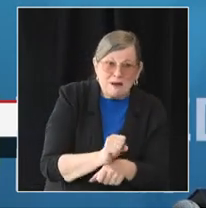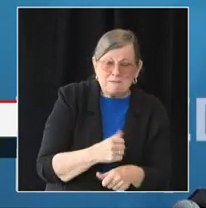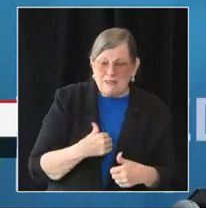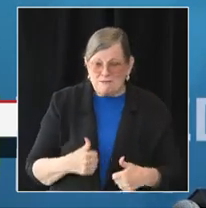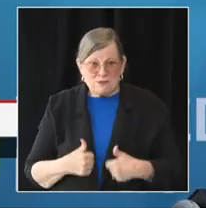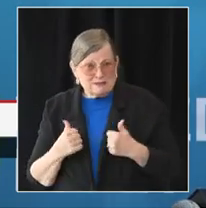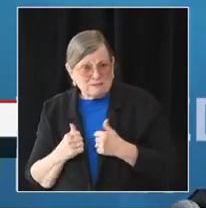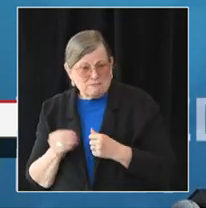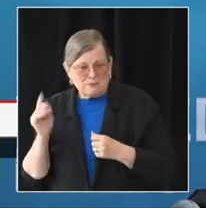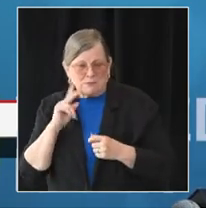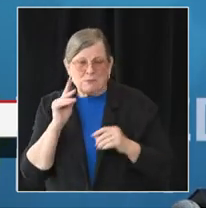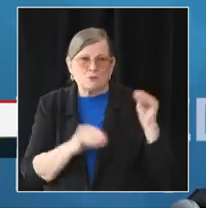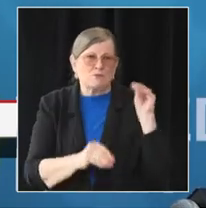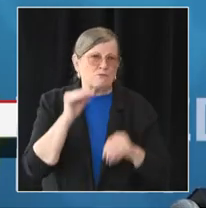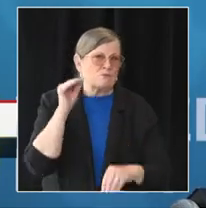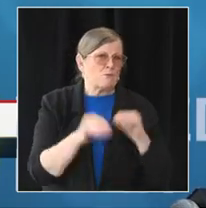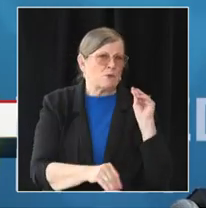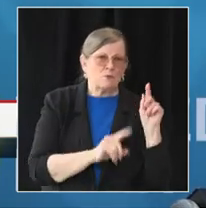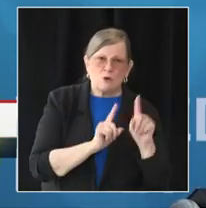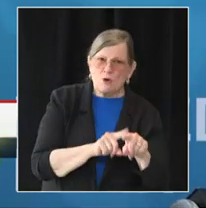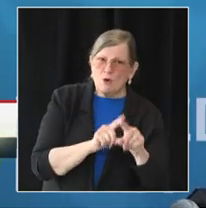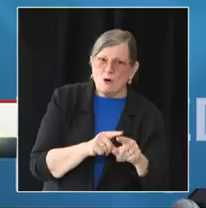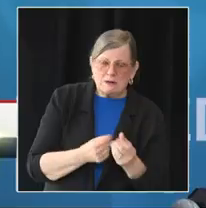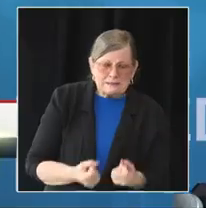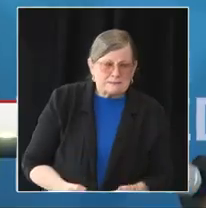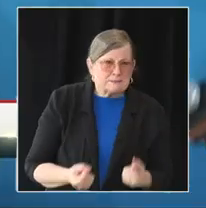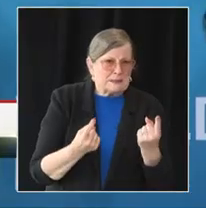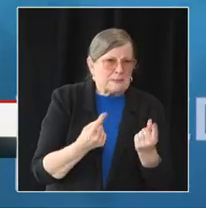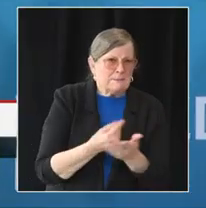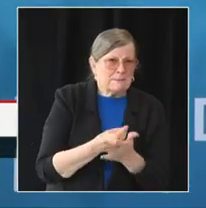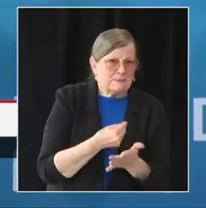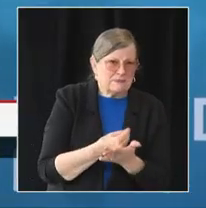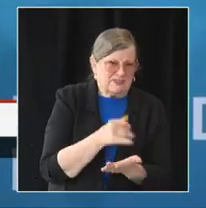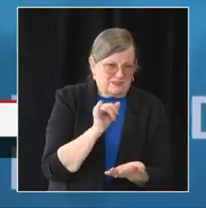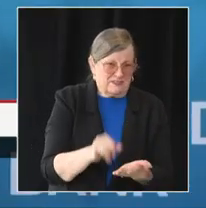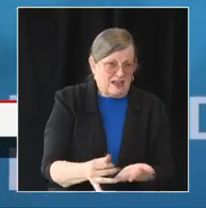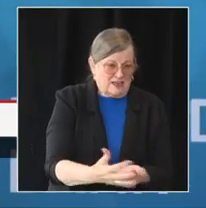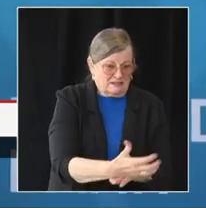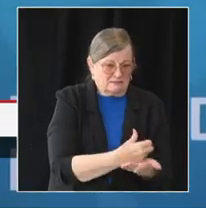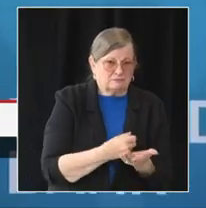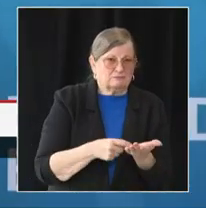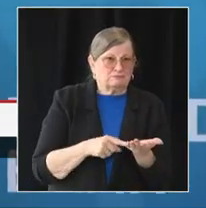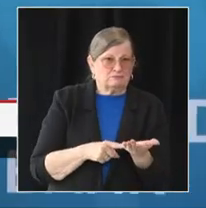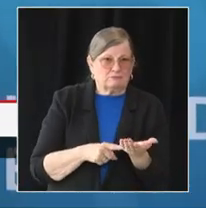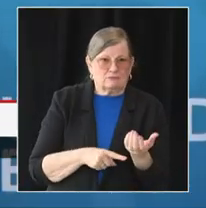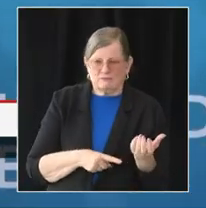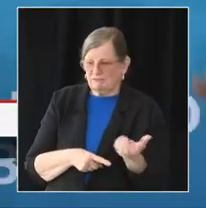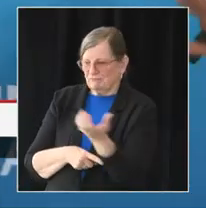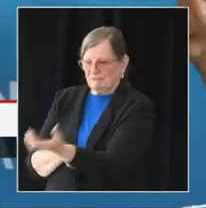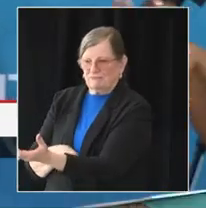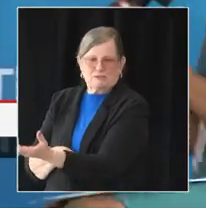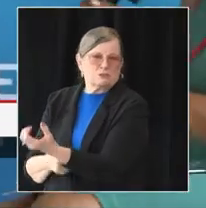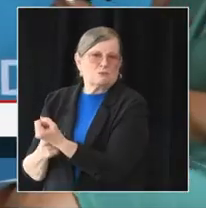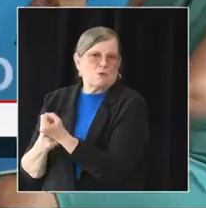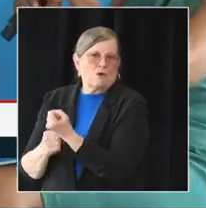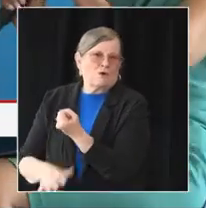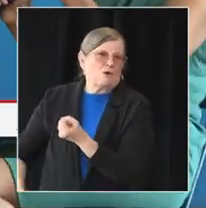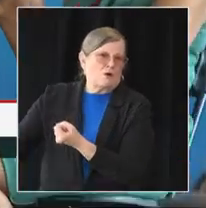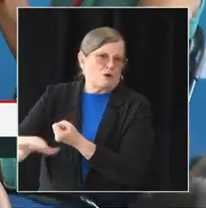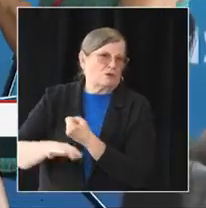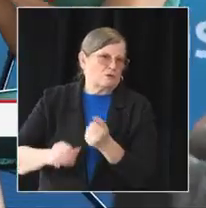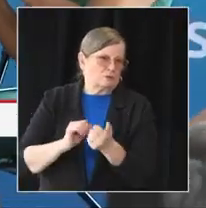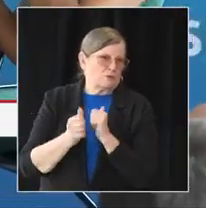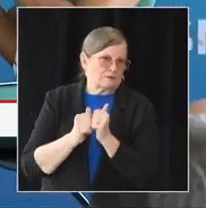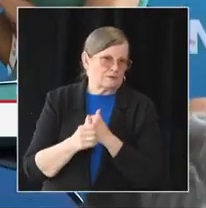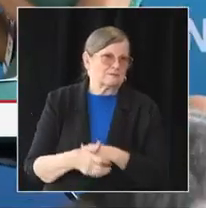pay taxes, that helps us support the whole city. And we've definitely seen the vibrancy of those neighborhoods around